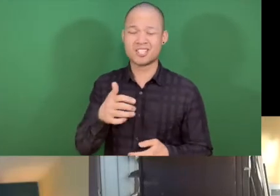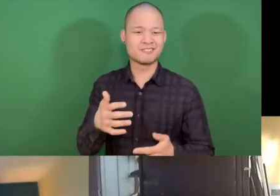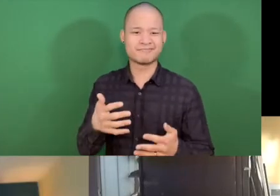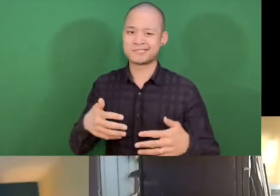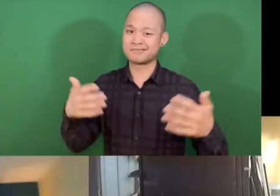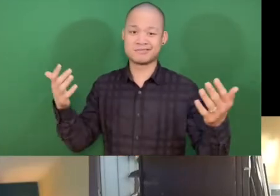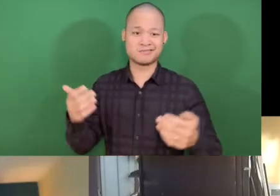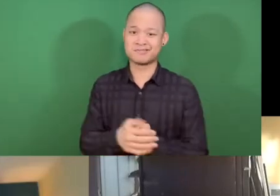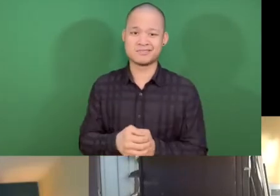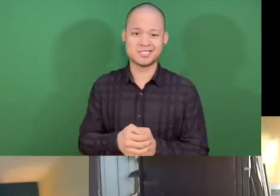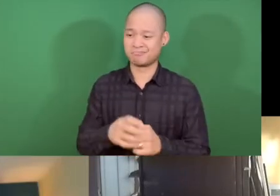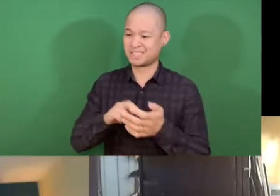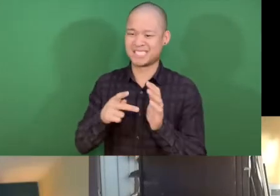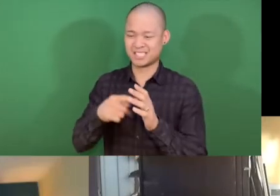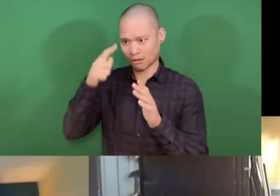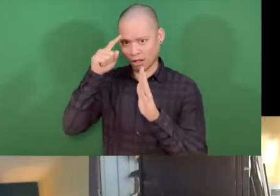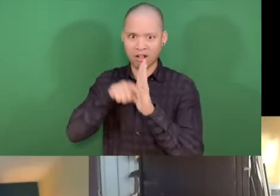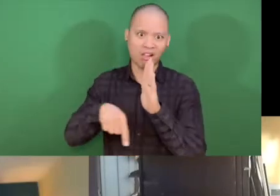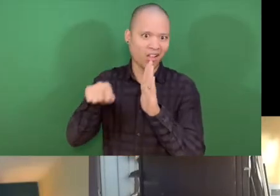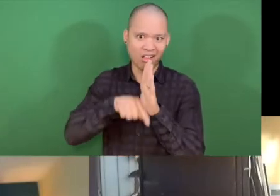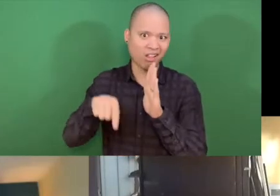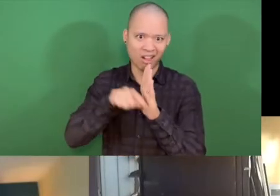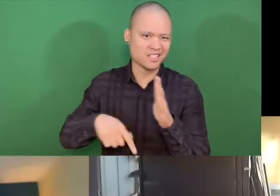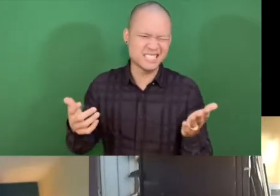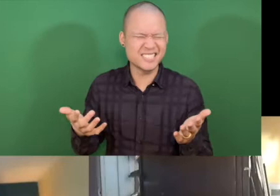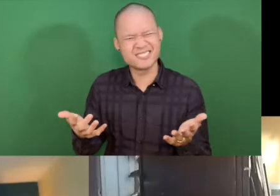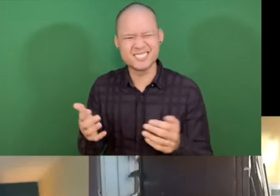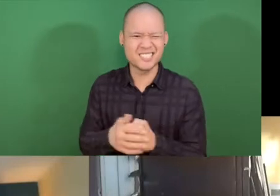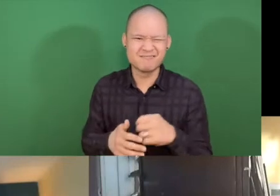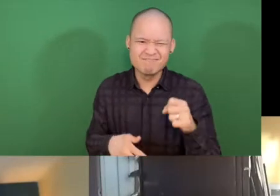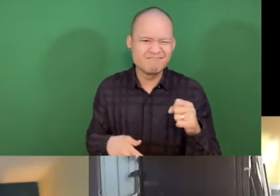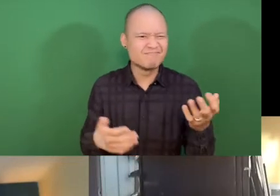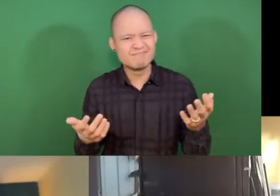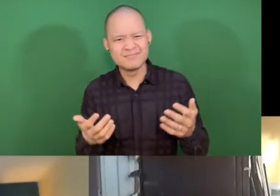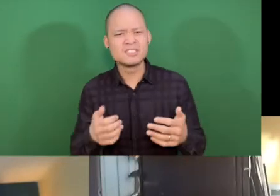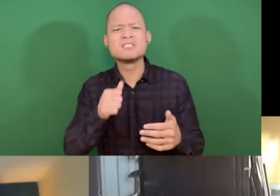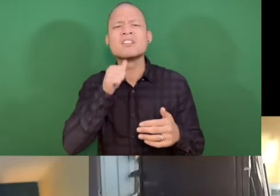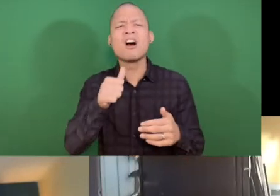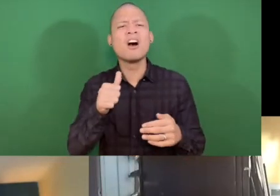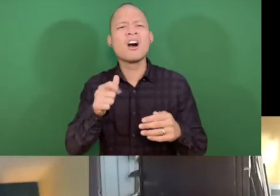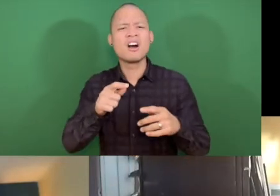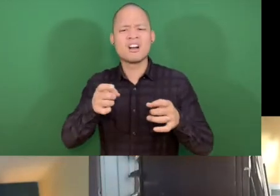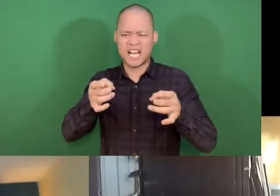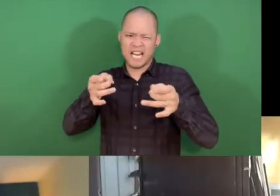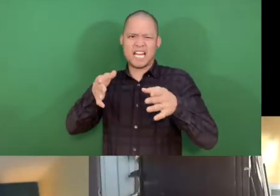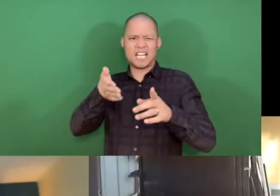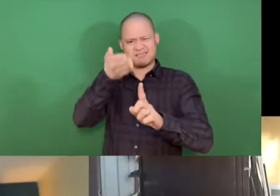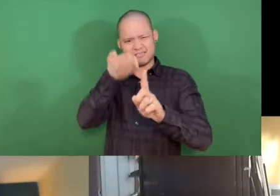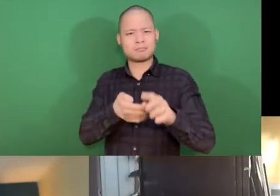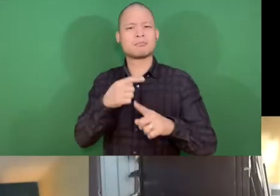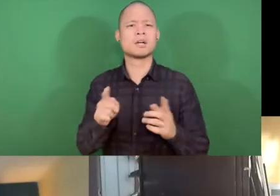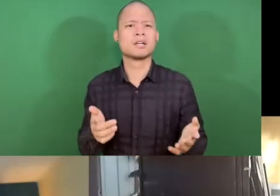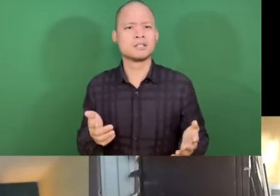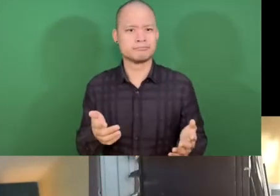become triumphant in a negative way. Right. Yeah. Yeah. It's not about hating on the person you are